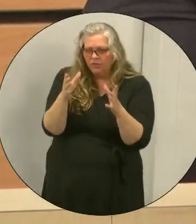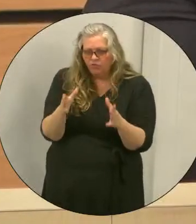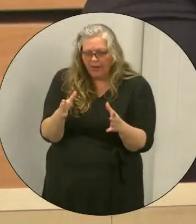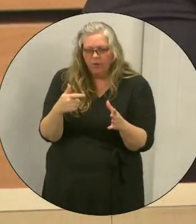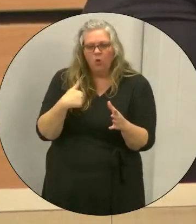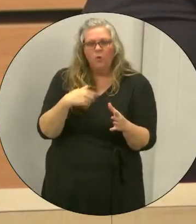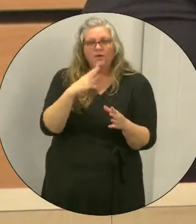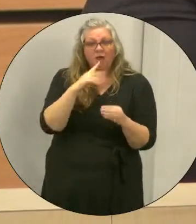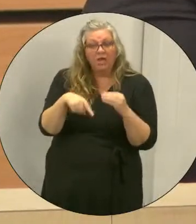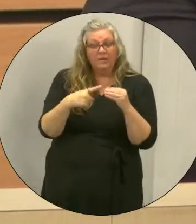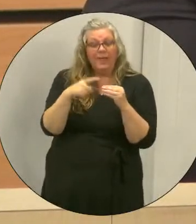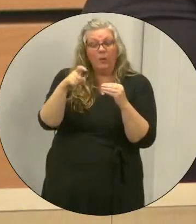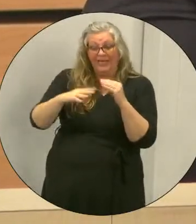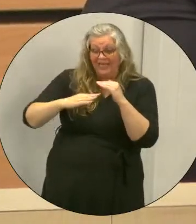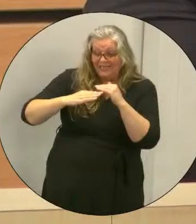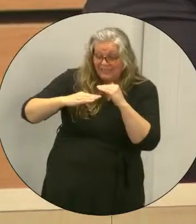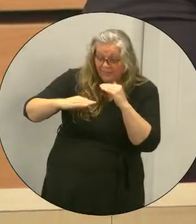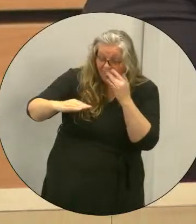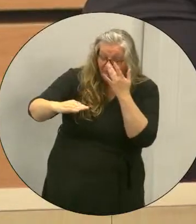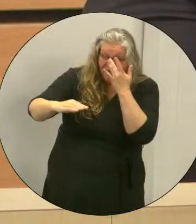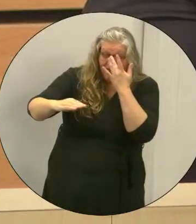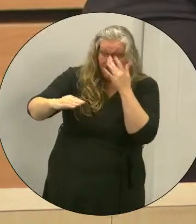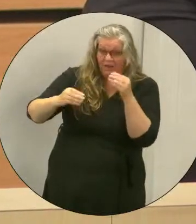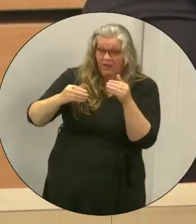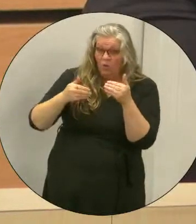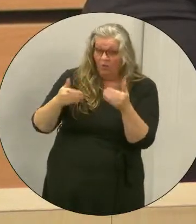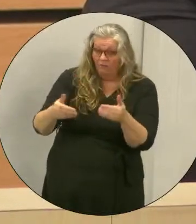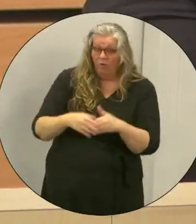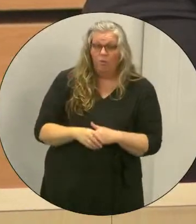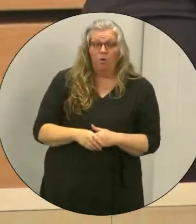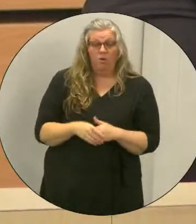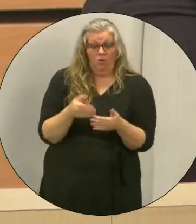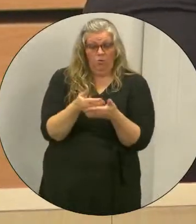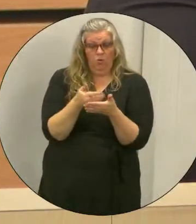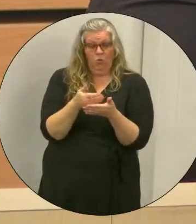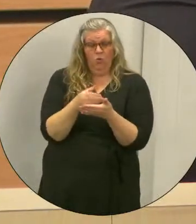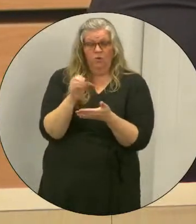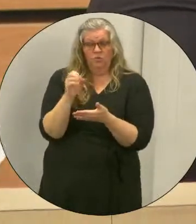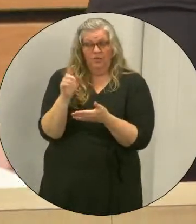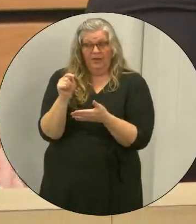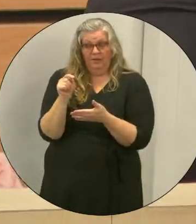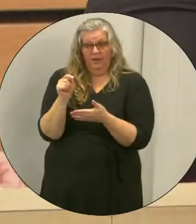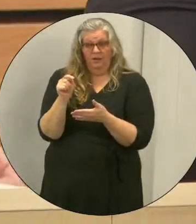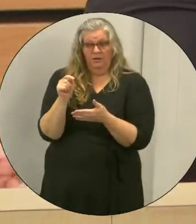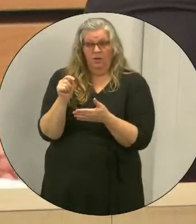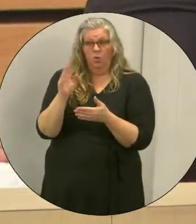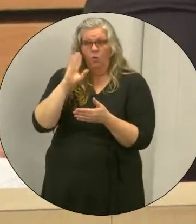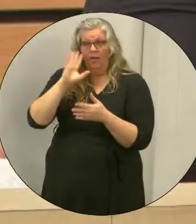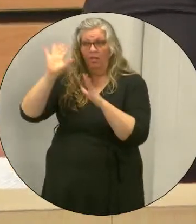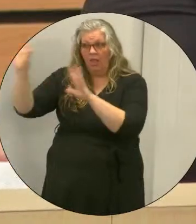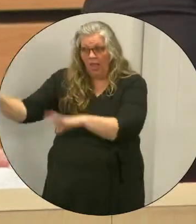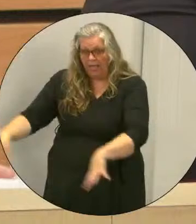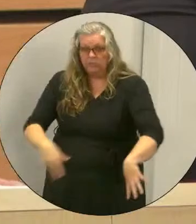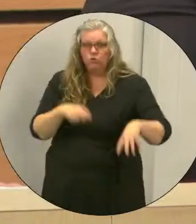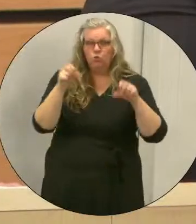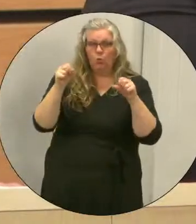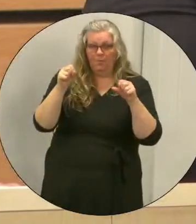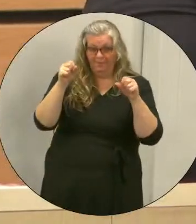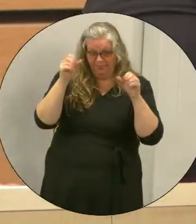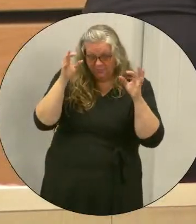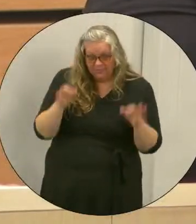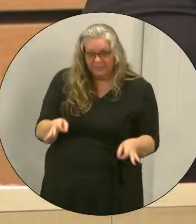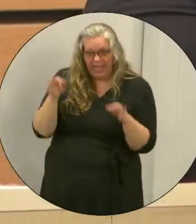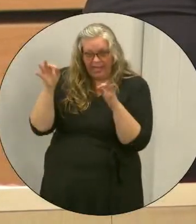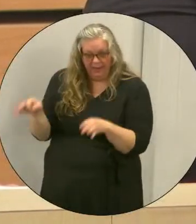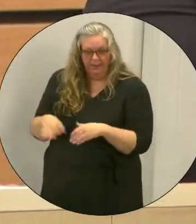need stability tonight going forward, and that the new superintendent will assume these decisions. I